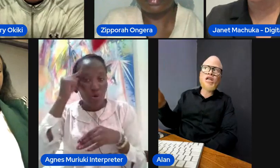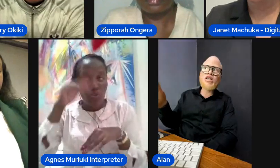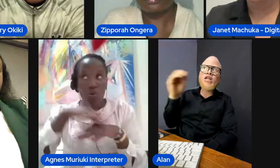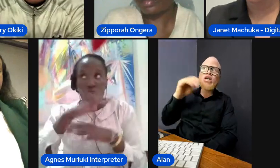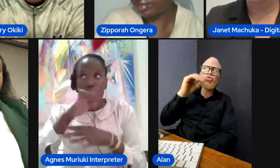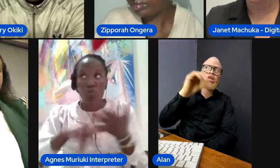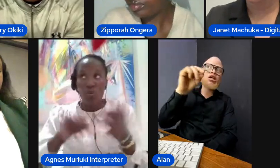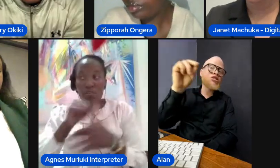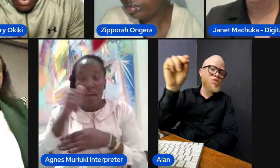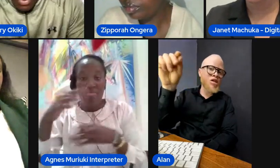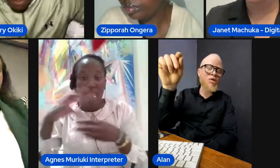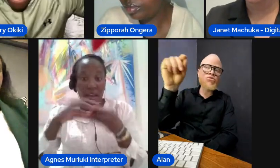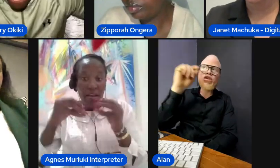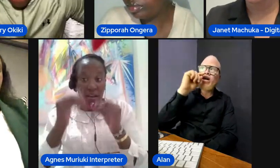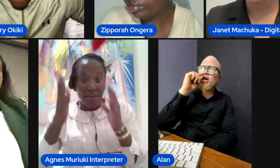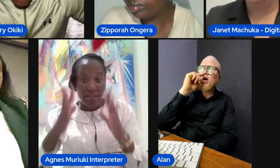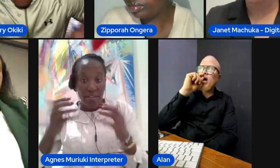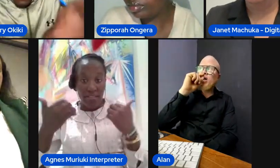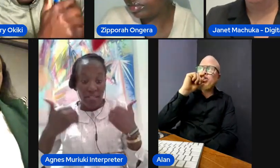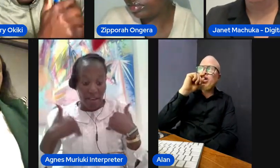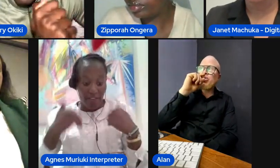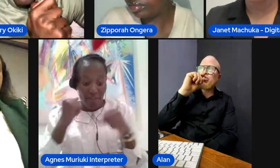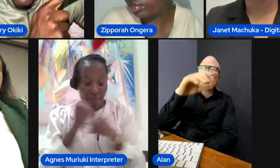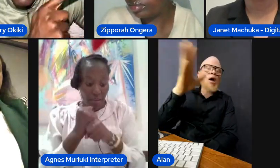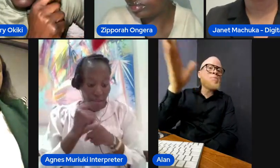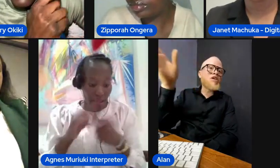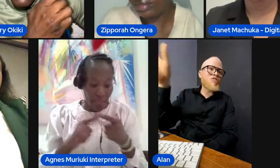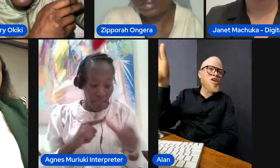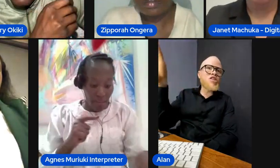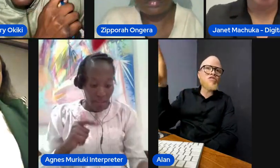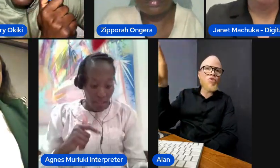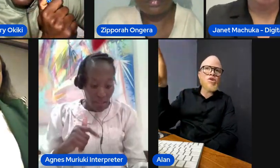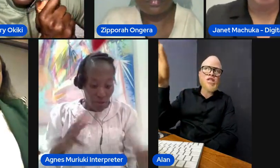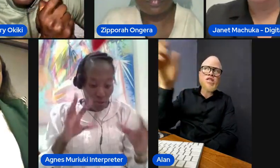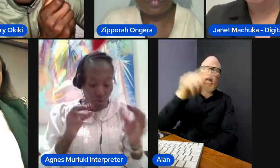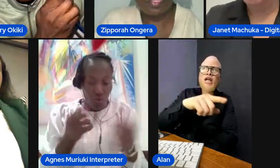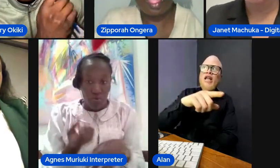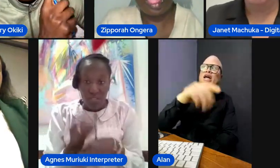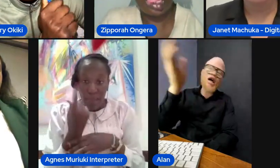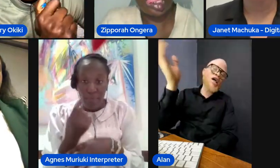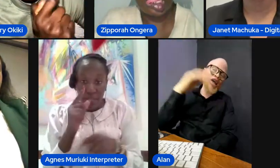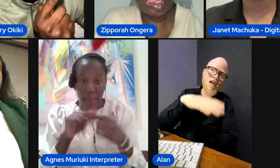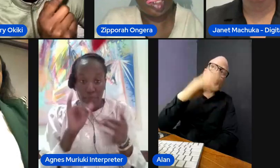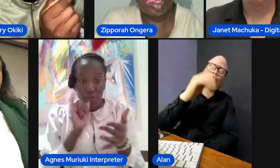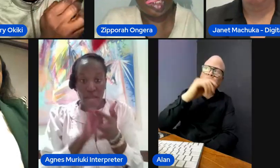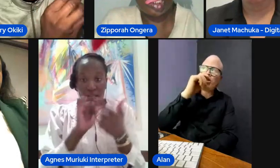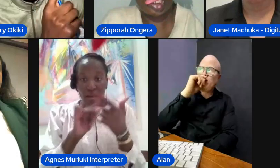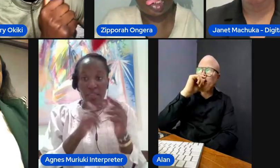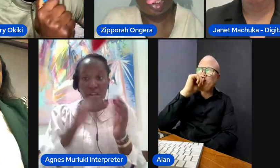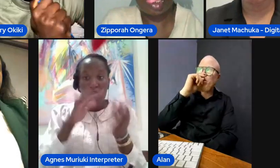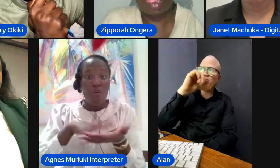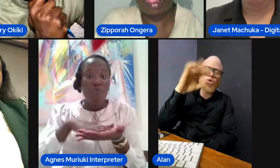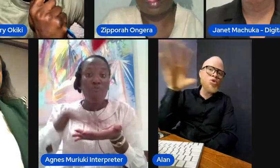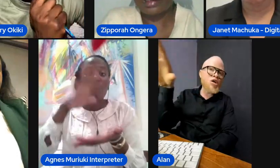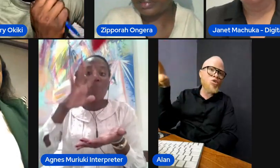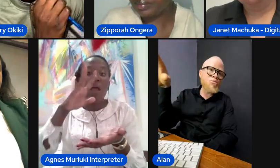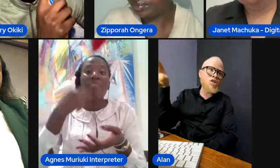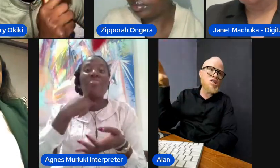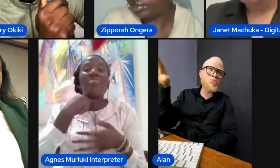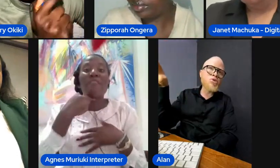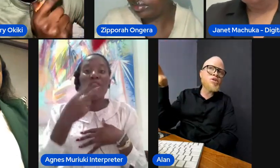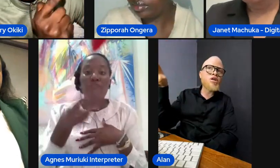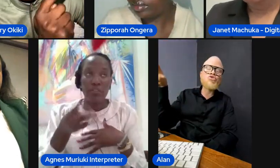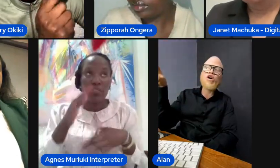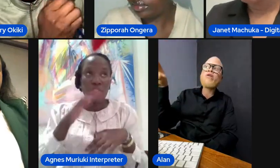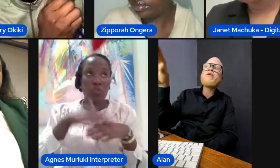already created, and you really subscribe to that, and then you just amplify their voices. And I like again what you said about building a